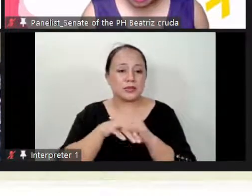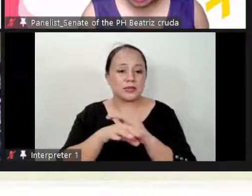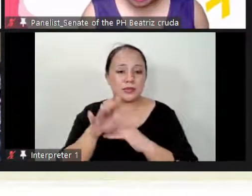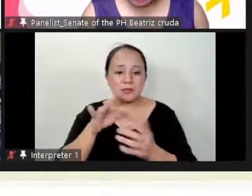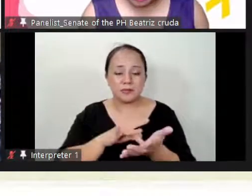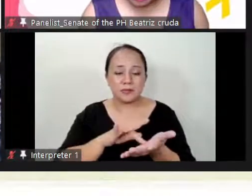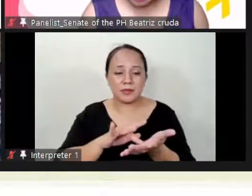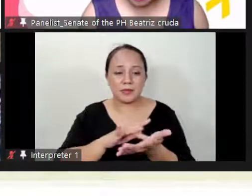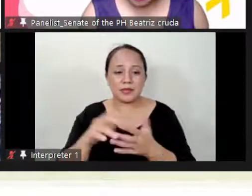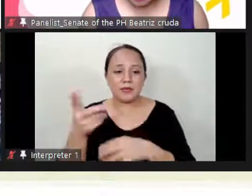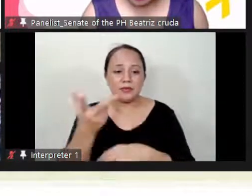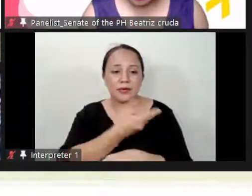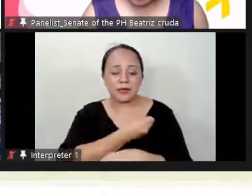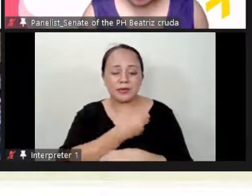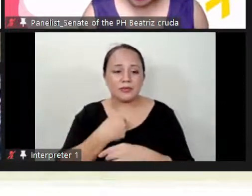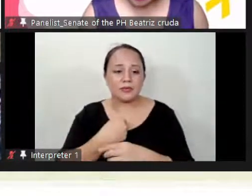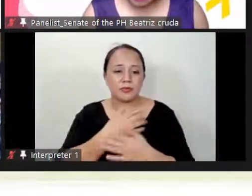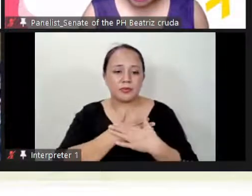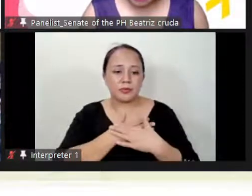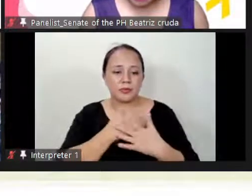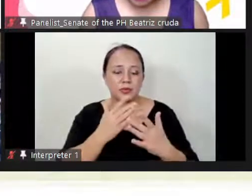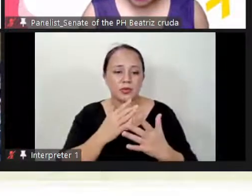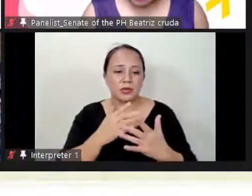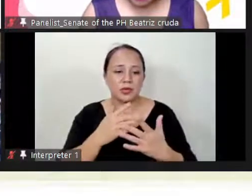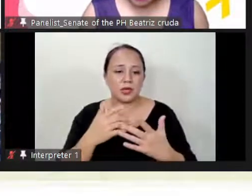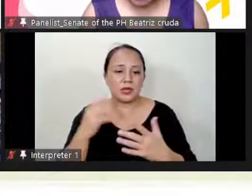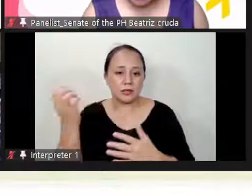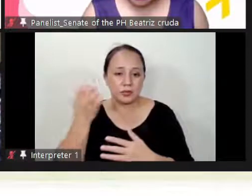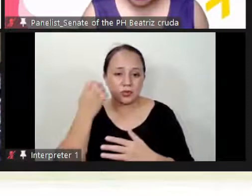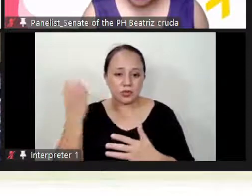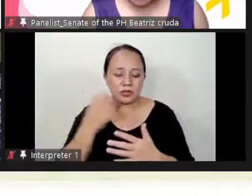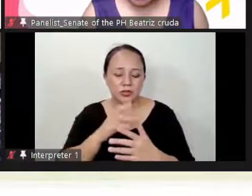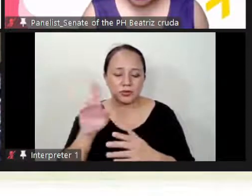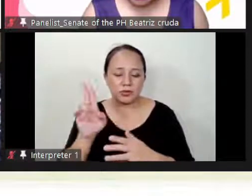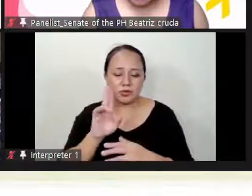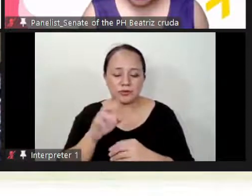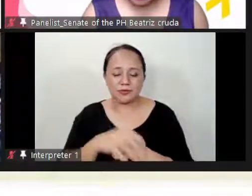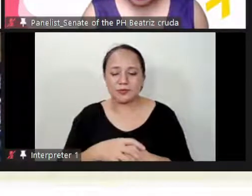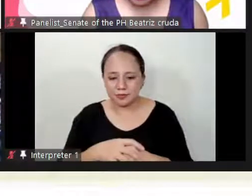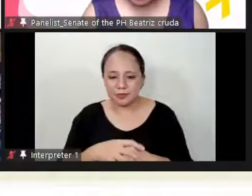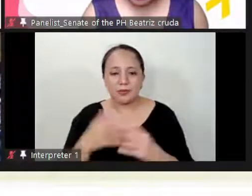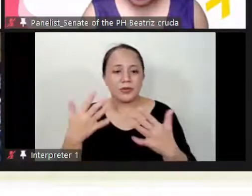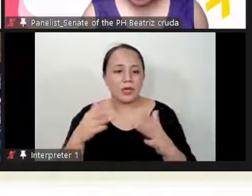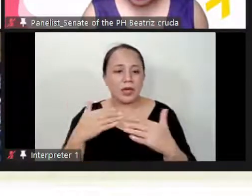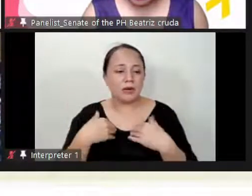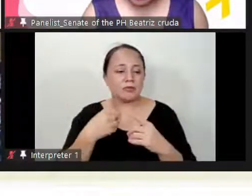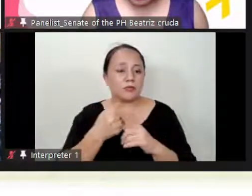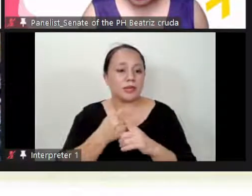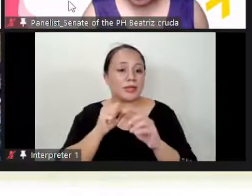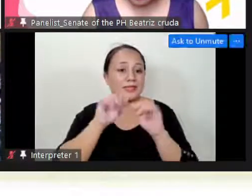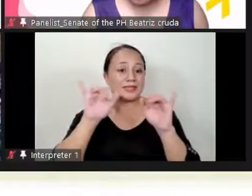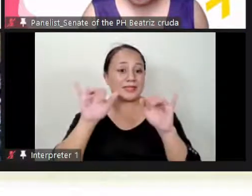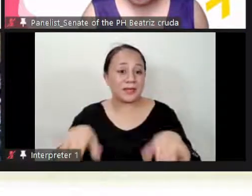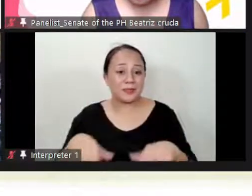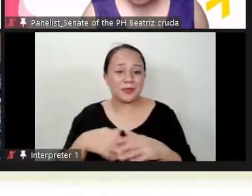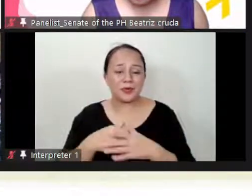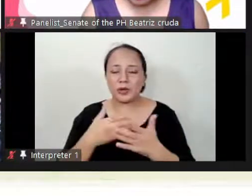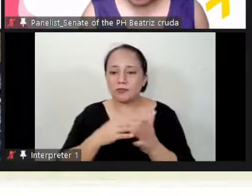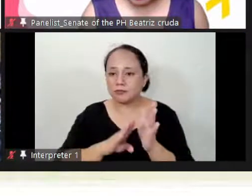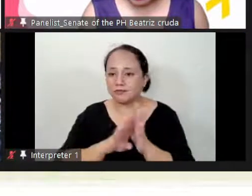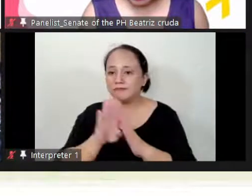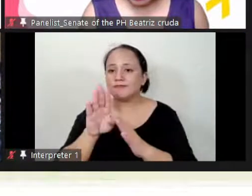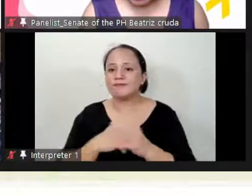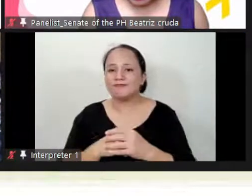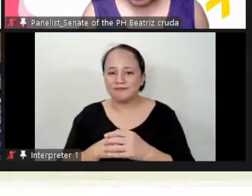drugs and vaccines for compassionate use and emergency use. We are already automating our systems. We are